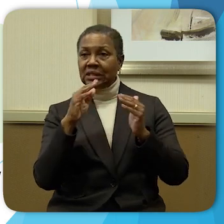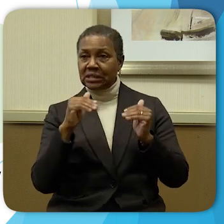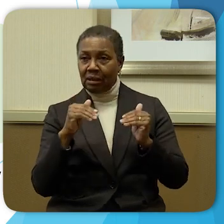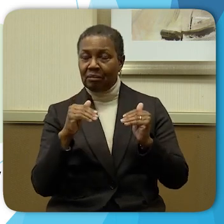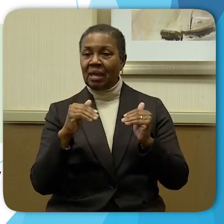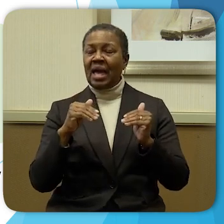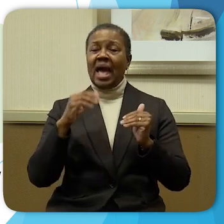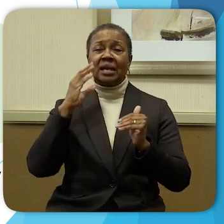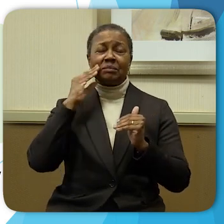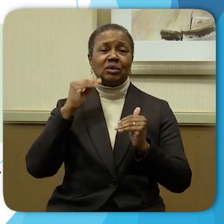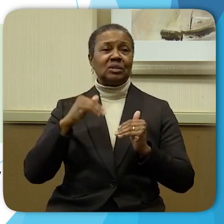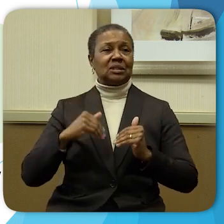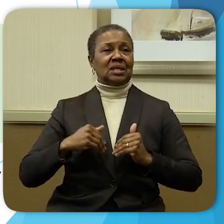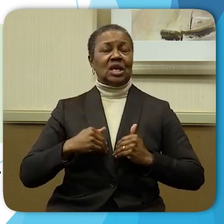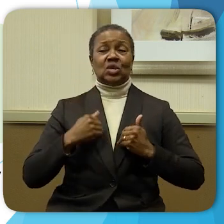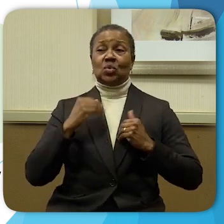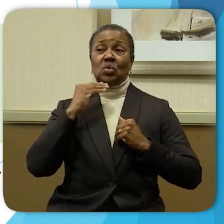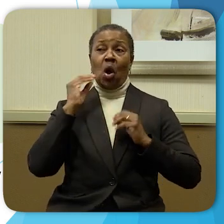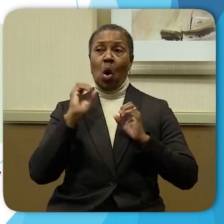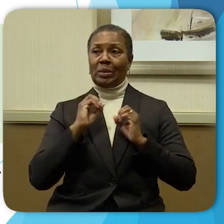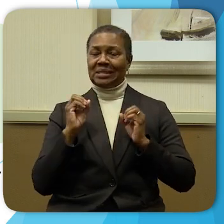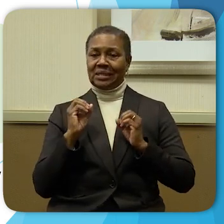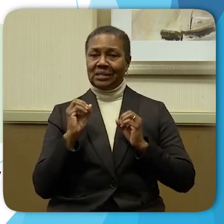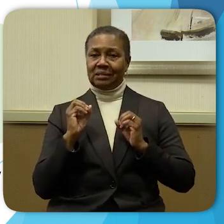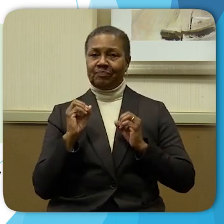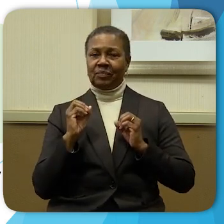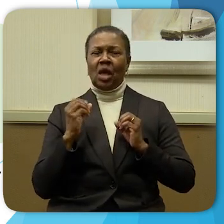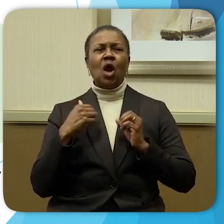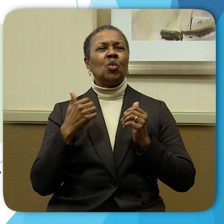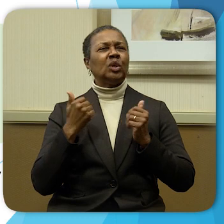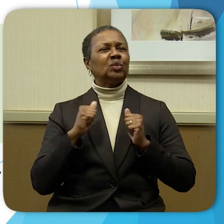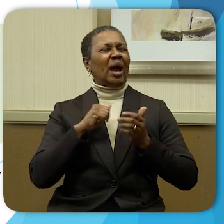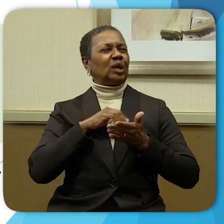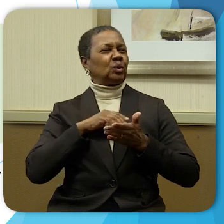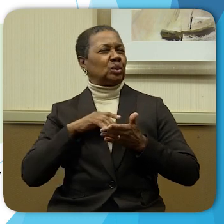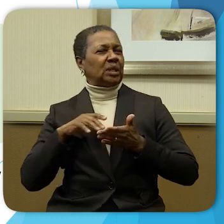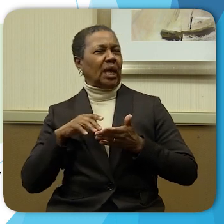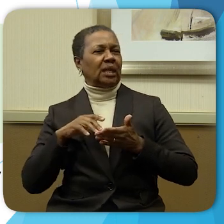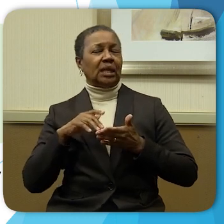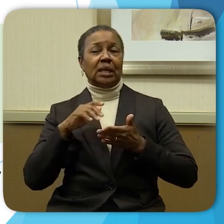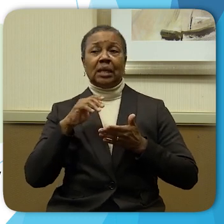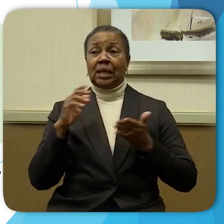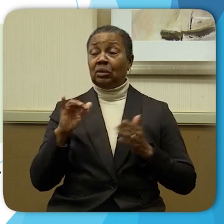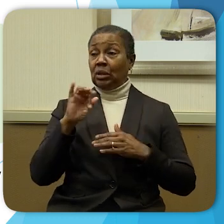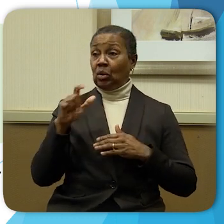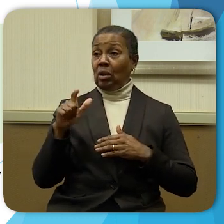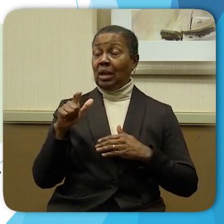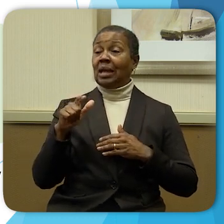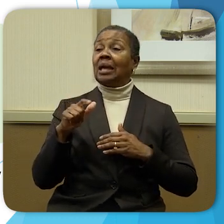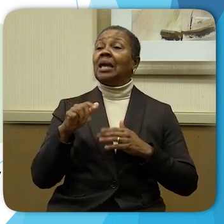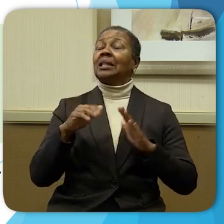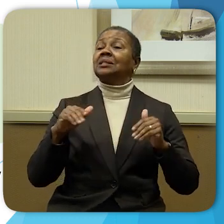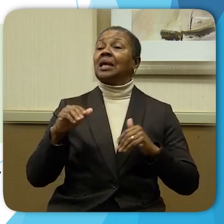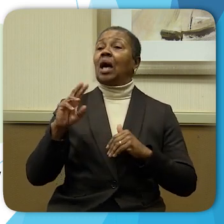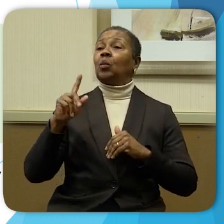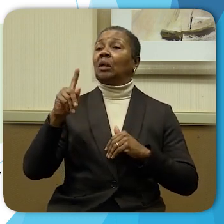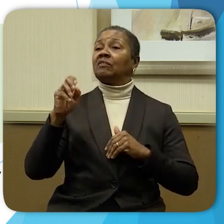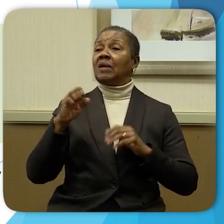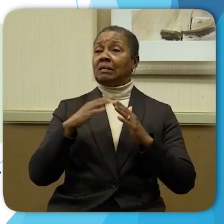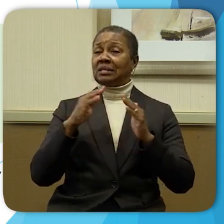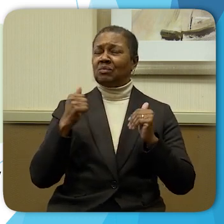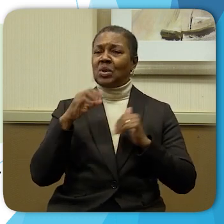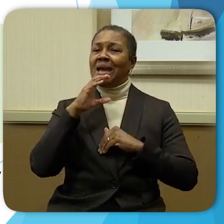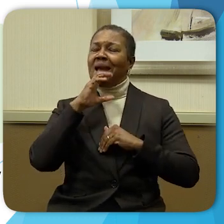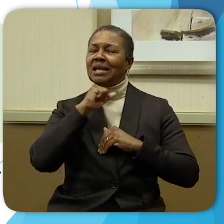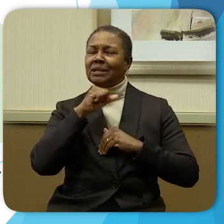So we've studied and attempted to study youth in Illinois' child welfare system, and we